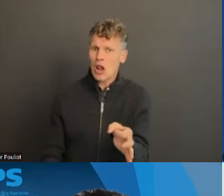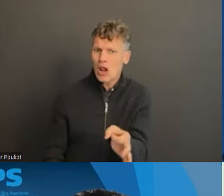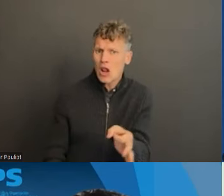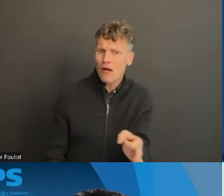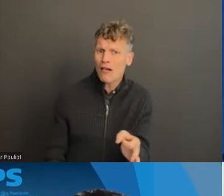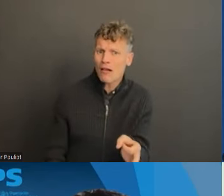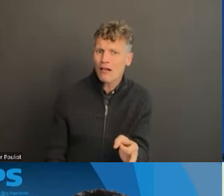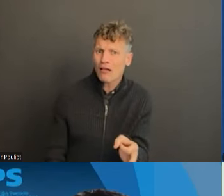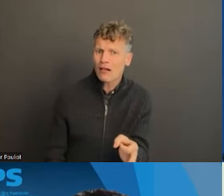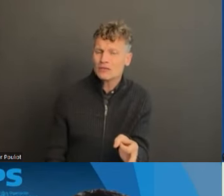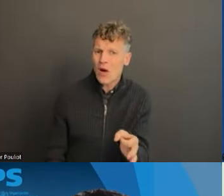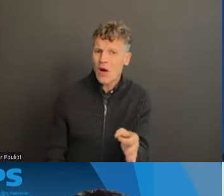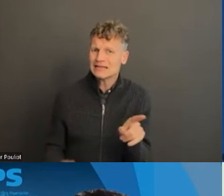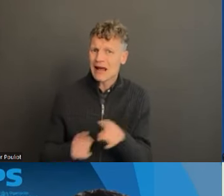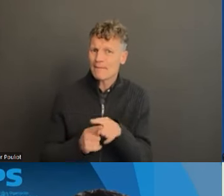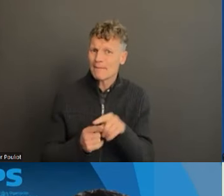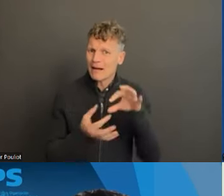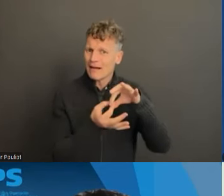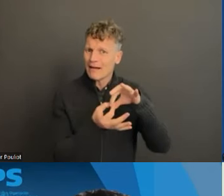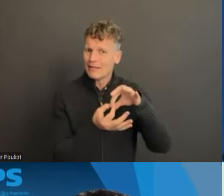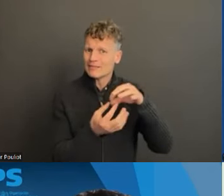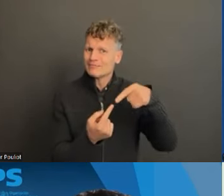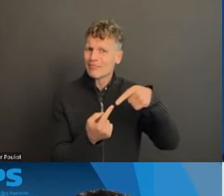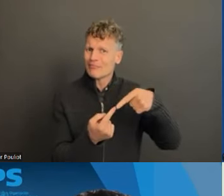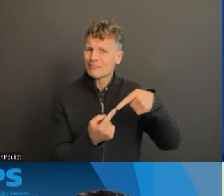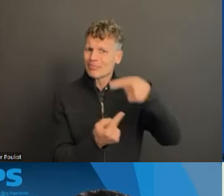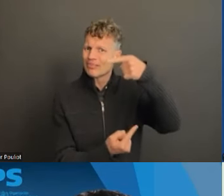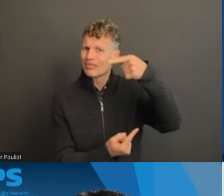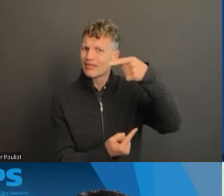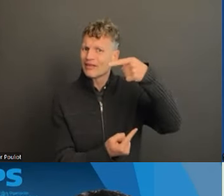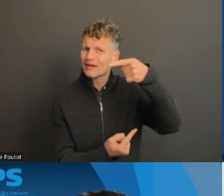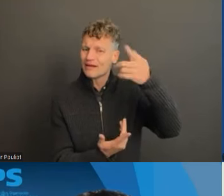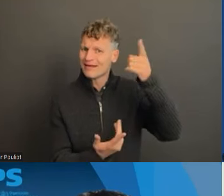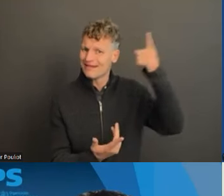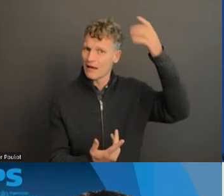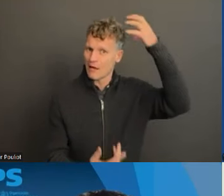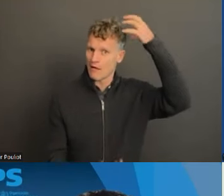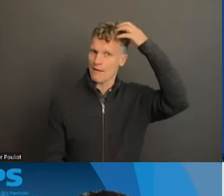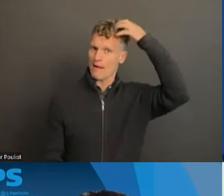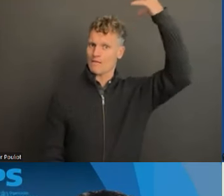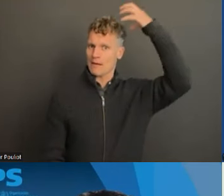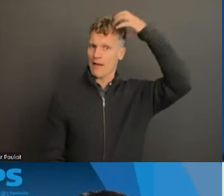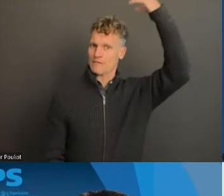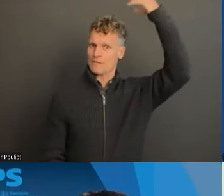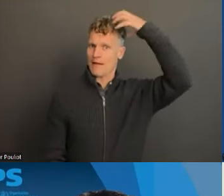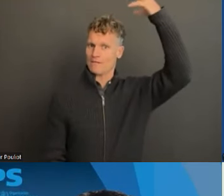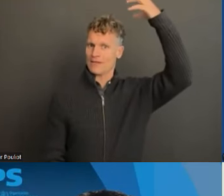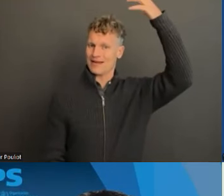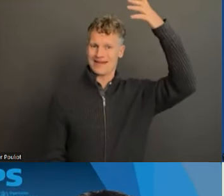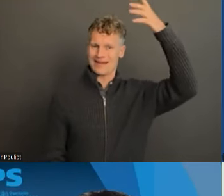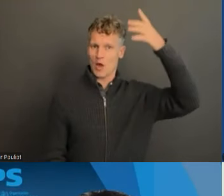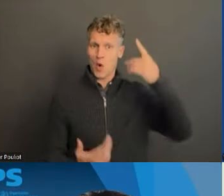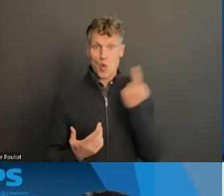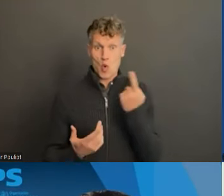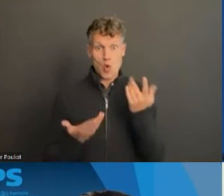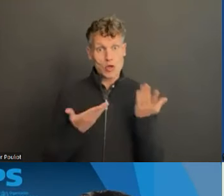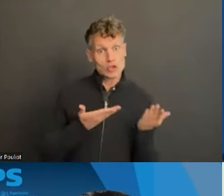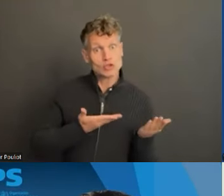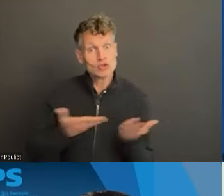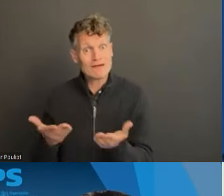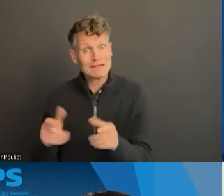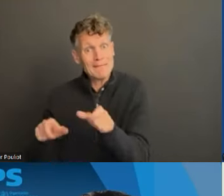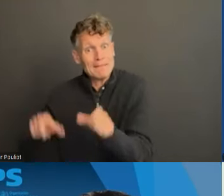engaging the subnational authorities, and I'm not saying only health authorities, the governments